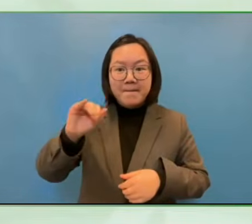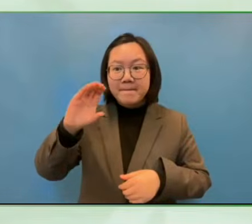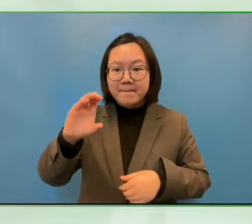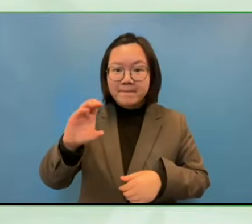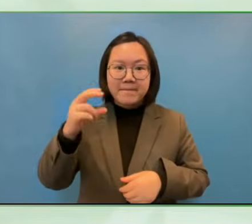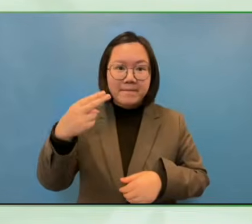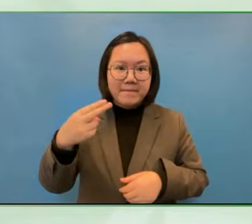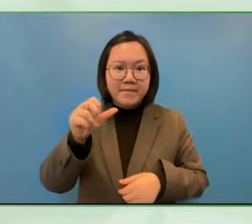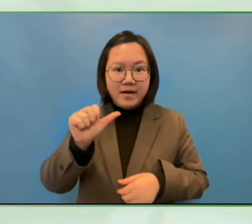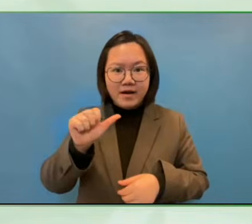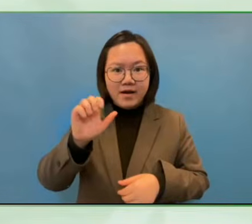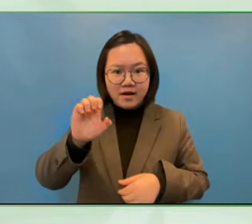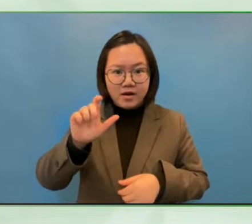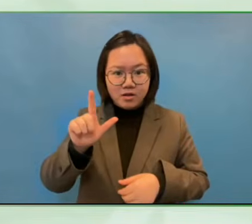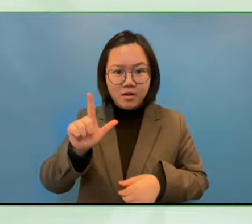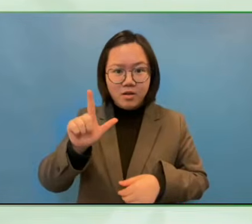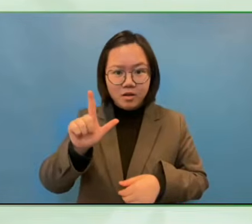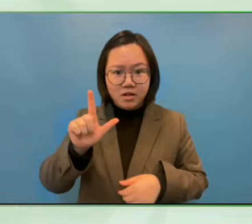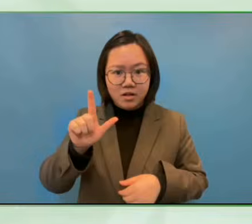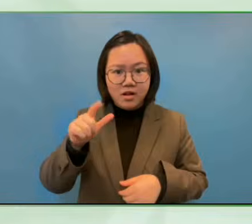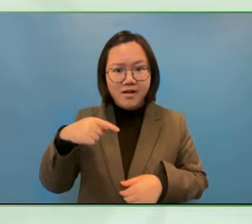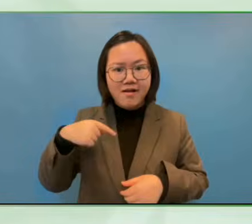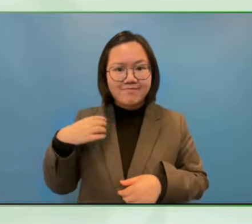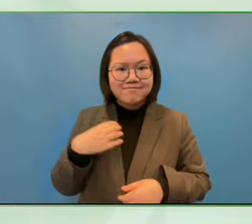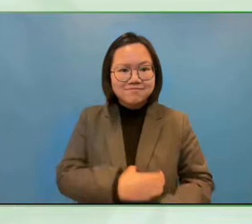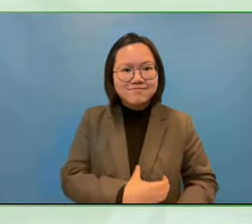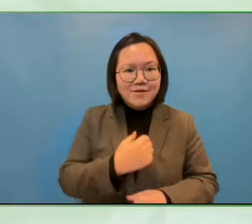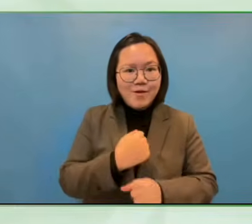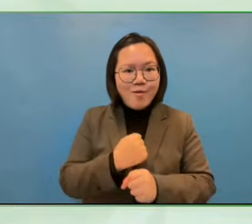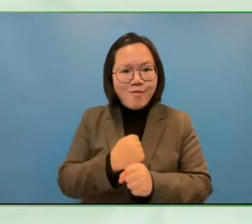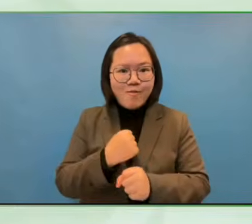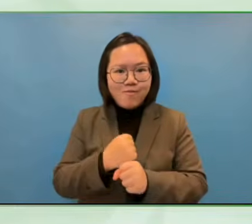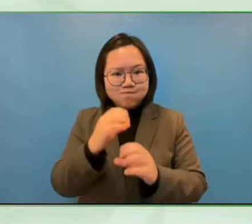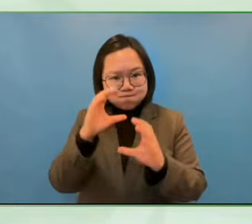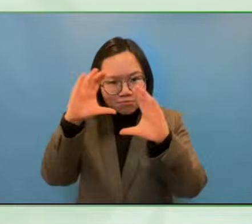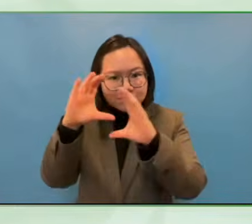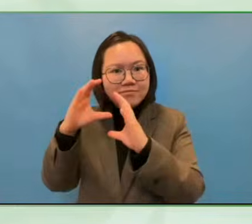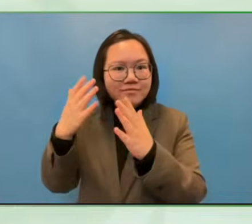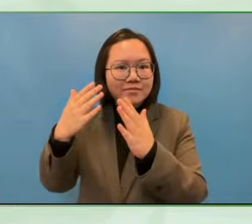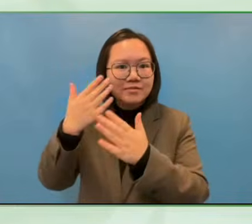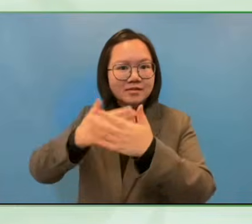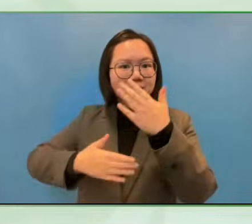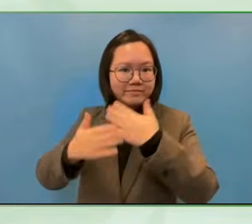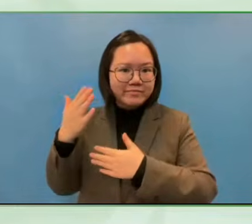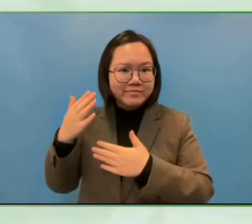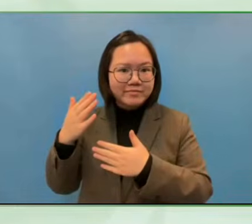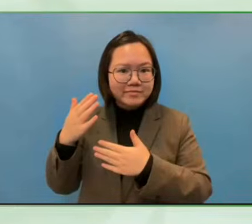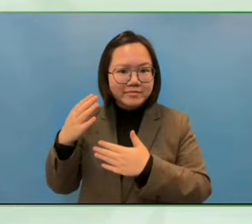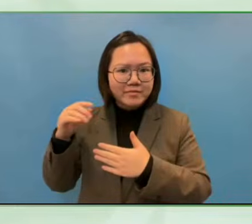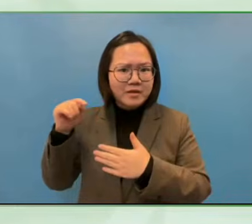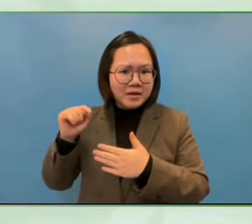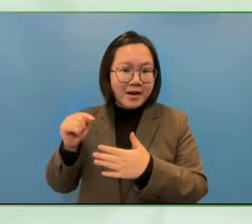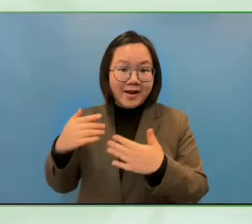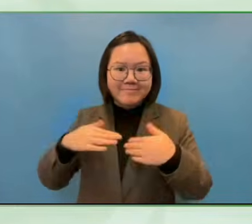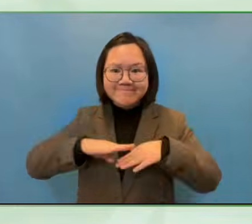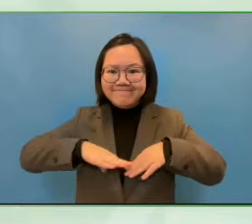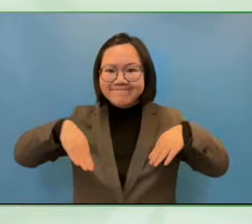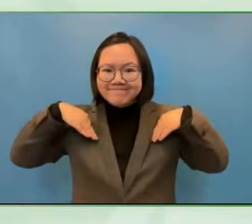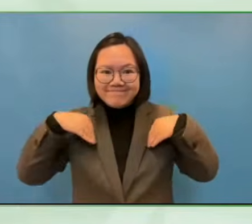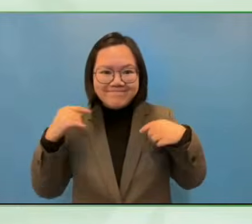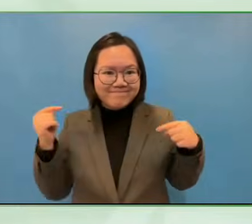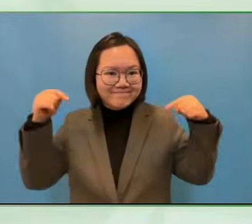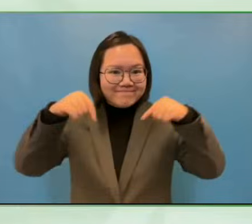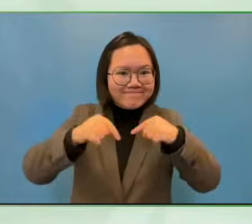hpod.org. I'm delighted to be with you. I only regret that I'm not here in person. And I wish everyone who is observing a